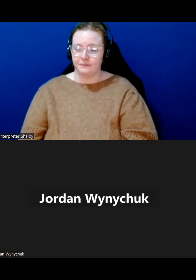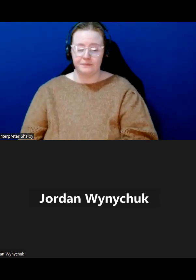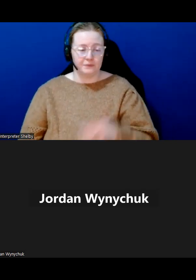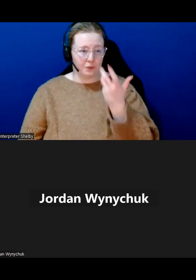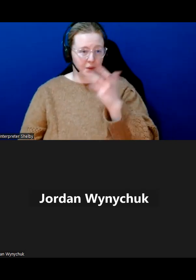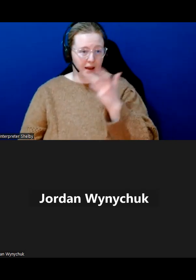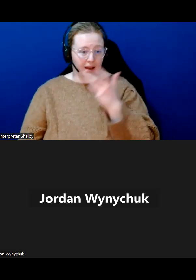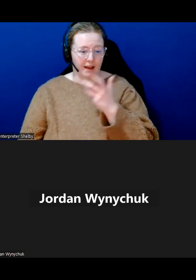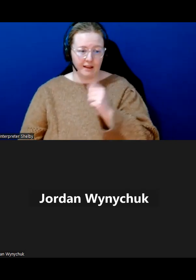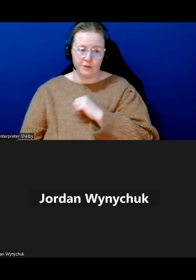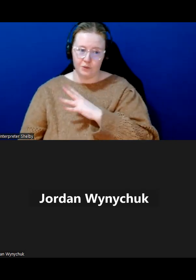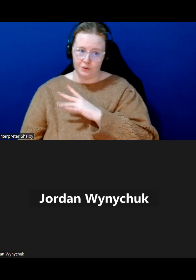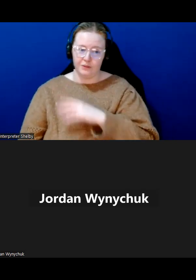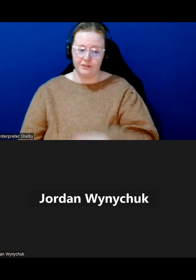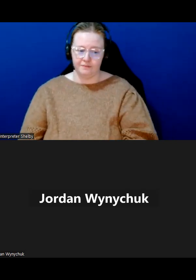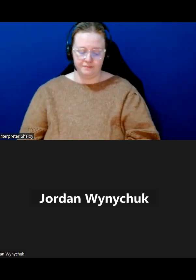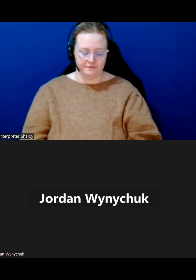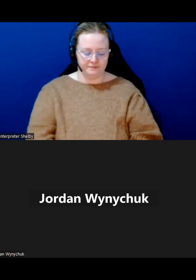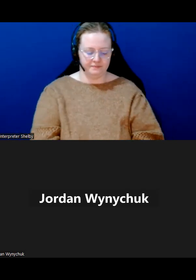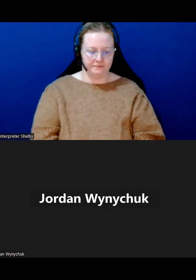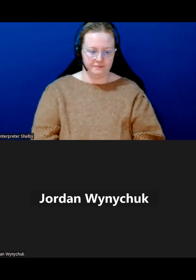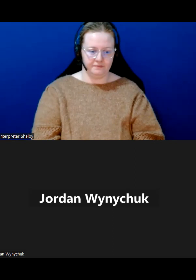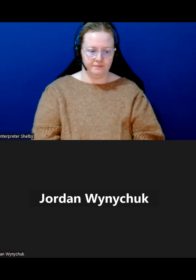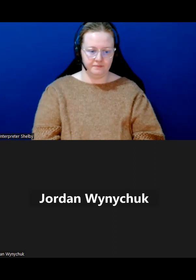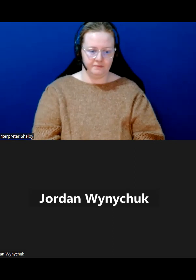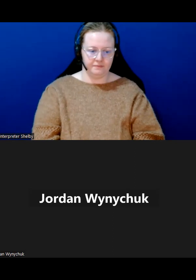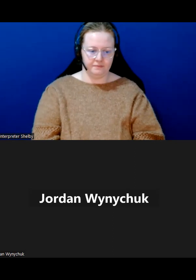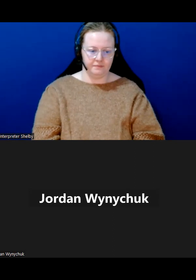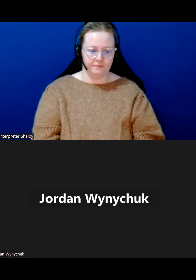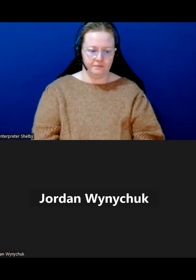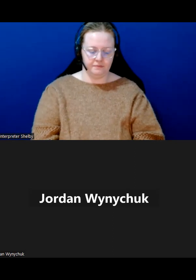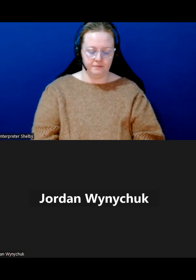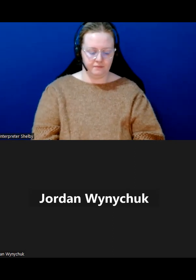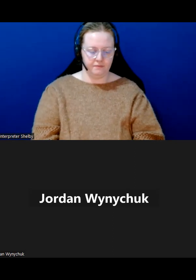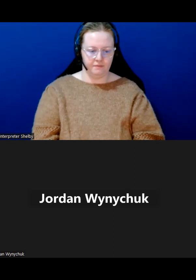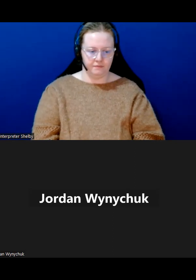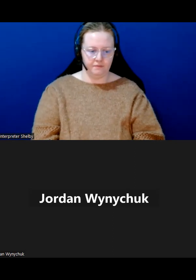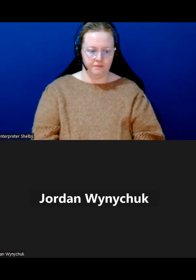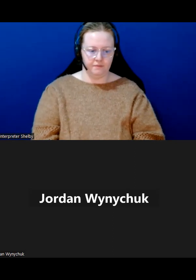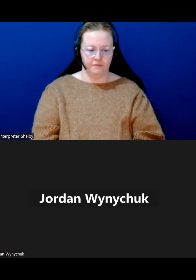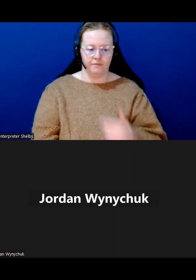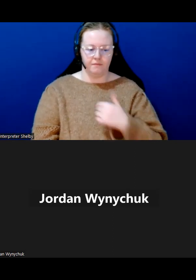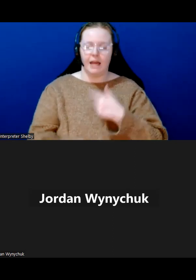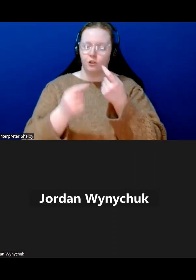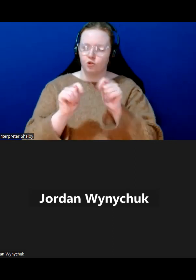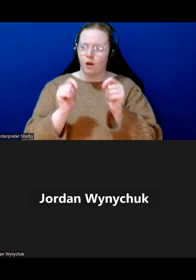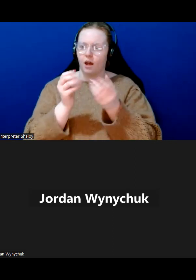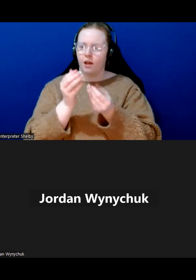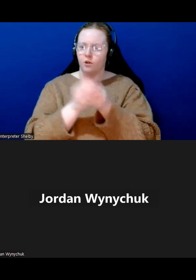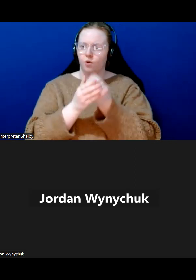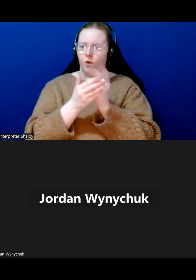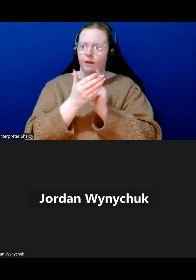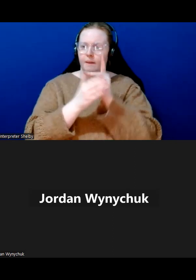Wow, that is cool. I tried to grow a Venus flytrap and I was not successful. Oh, they're Just to so say.